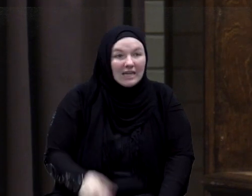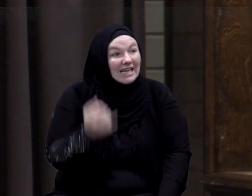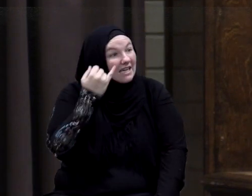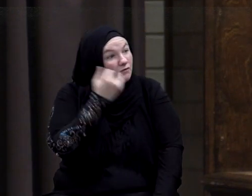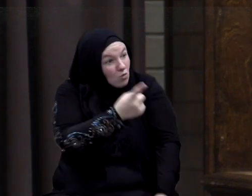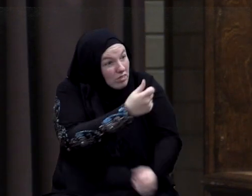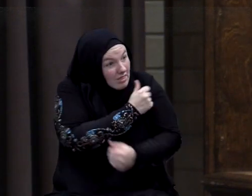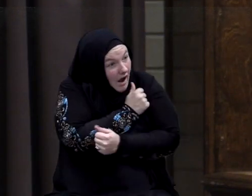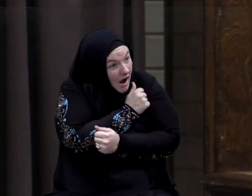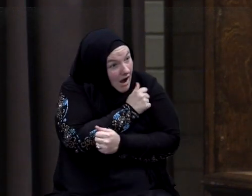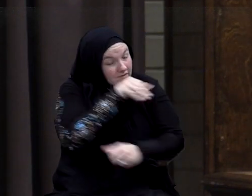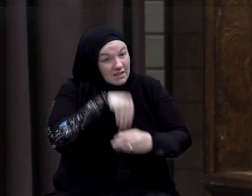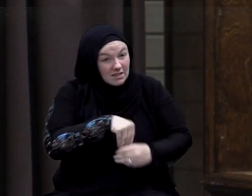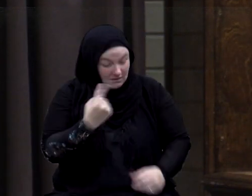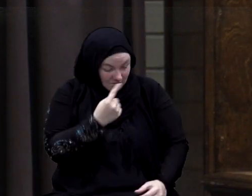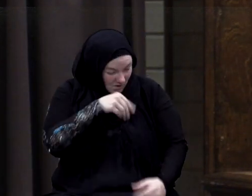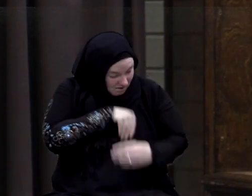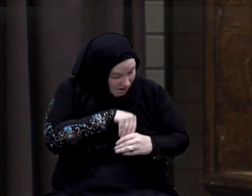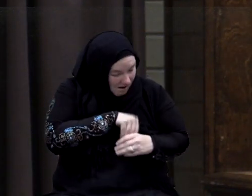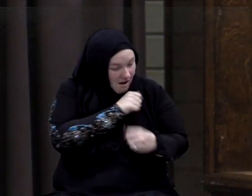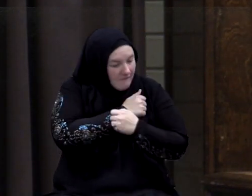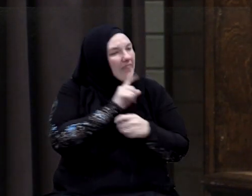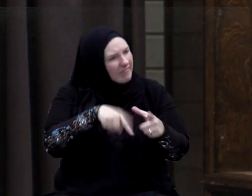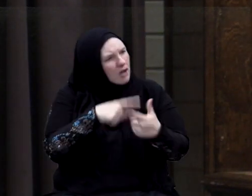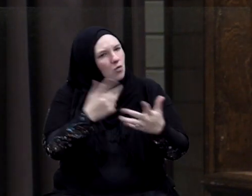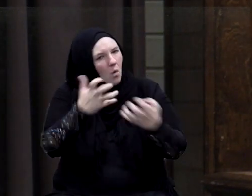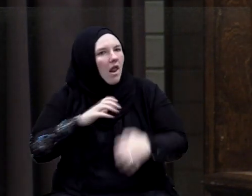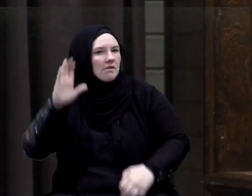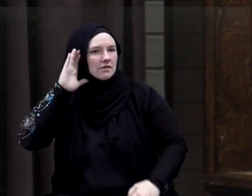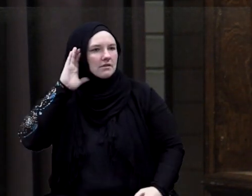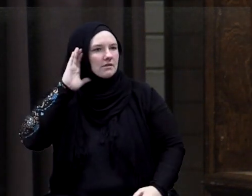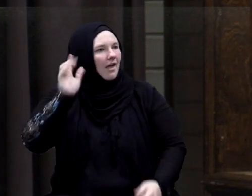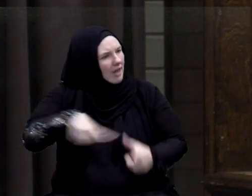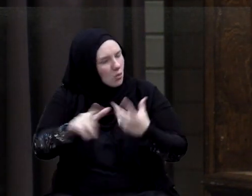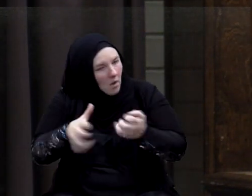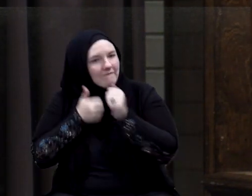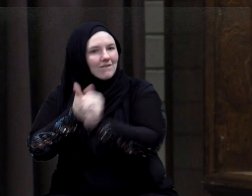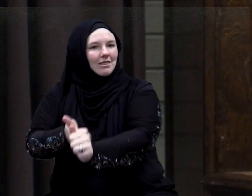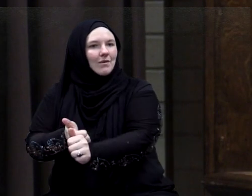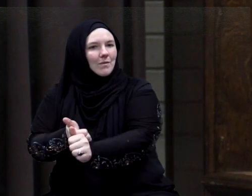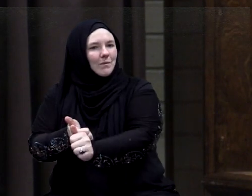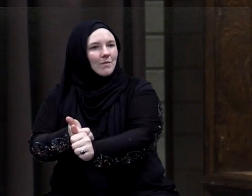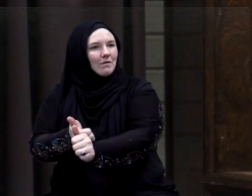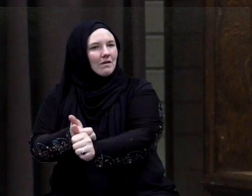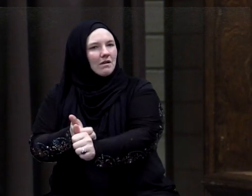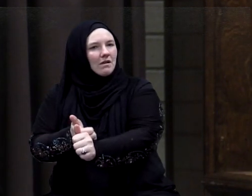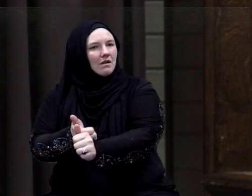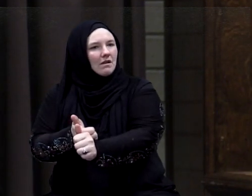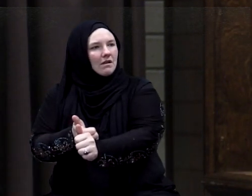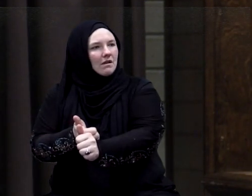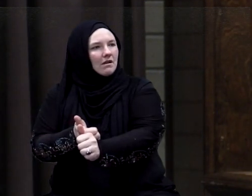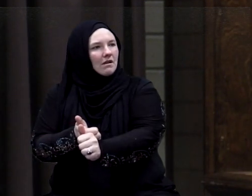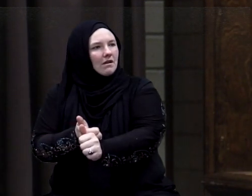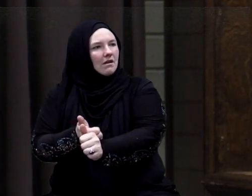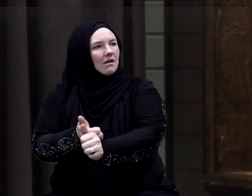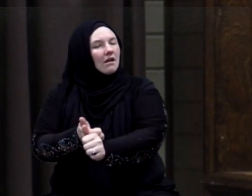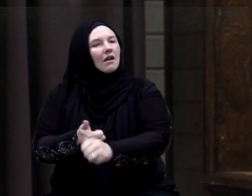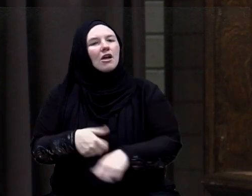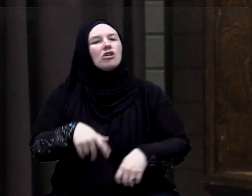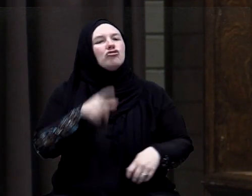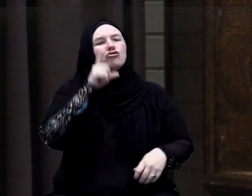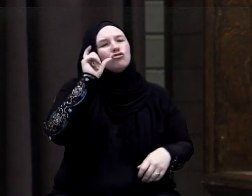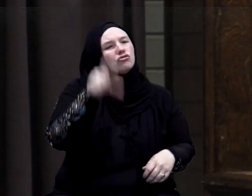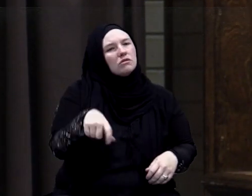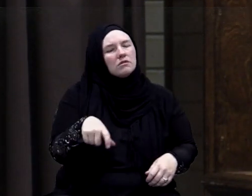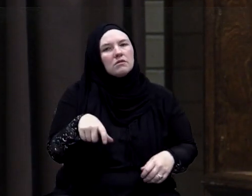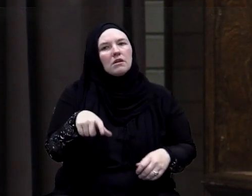of love. Not from our love for Allah, not from our love for our children, not from